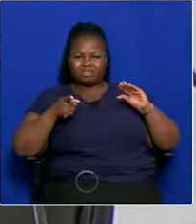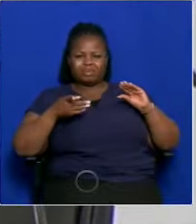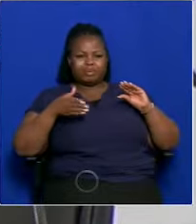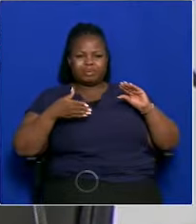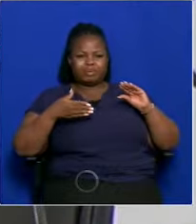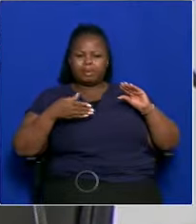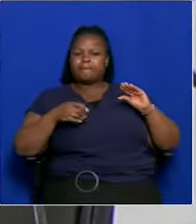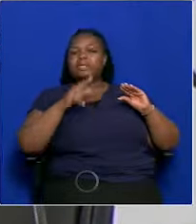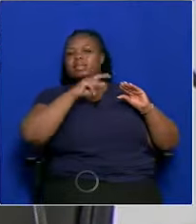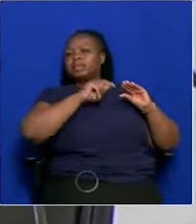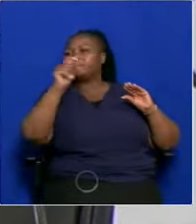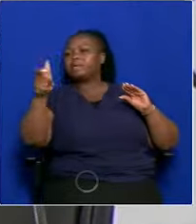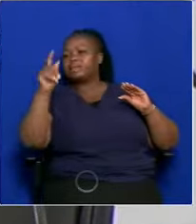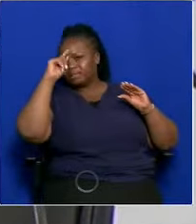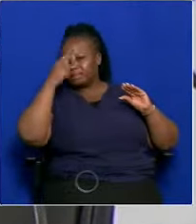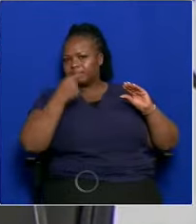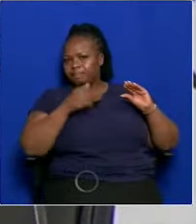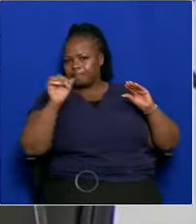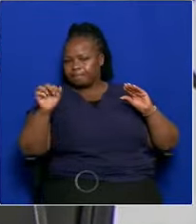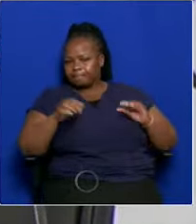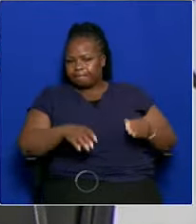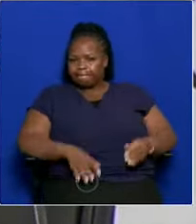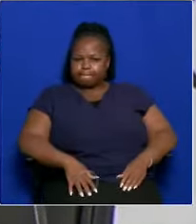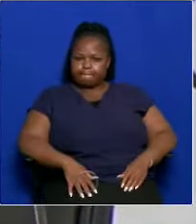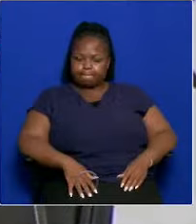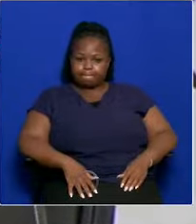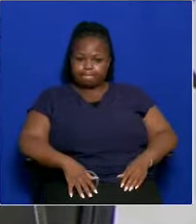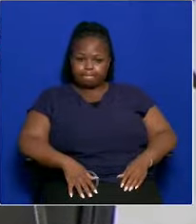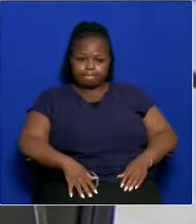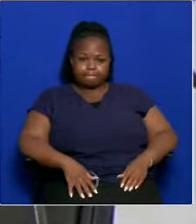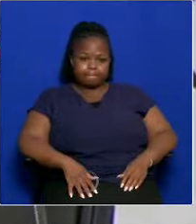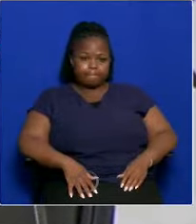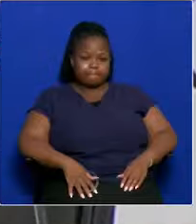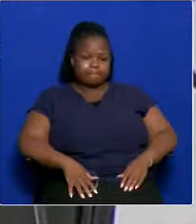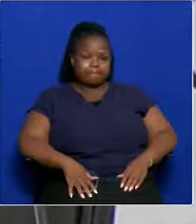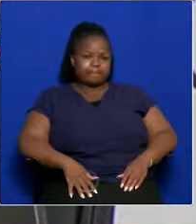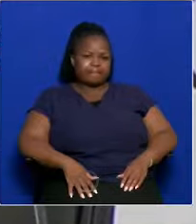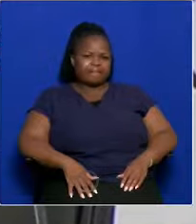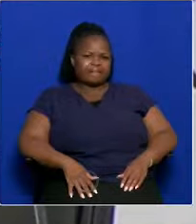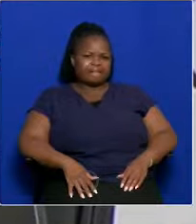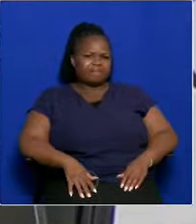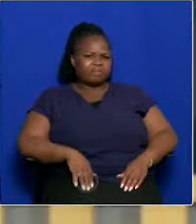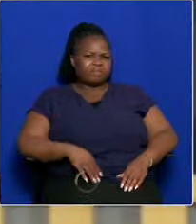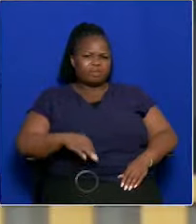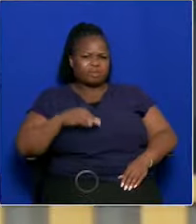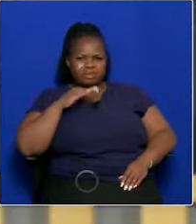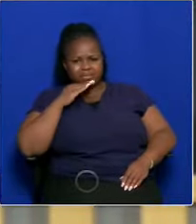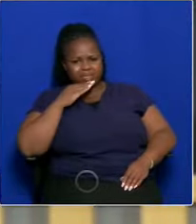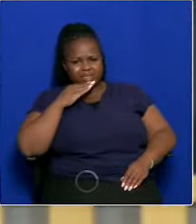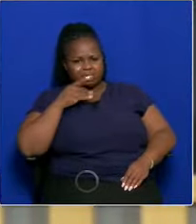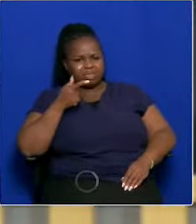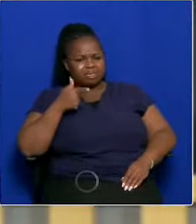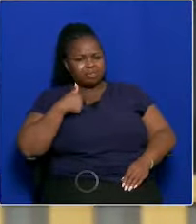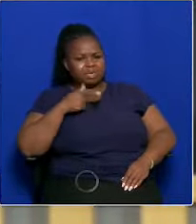We couldn't have Commissioner known is that. saying my faithfulness means nothing here in the commission. Sorry, I'm saying what?